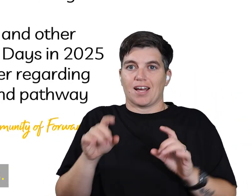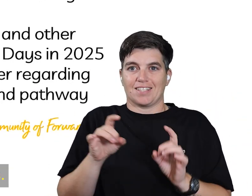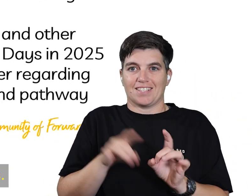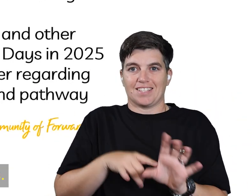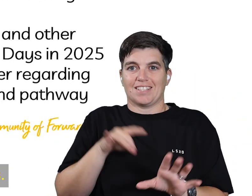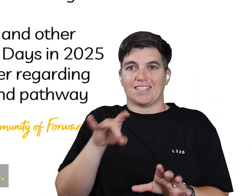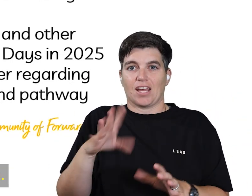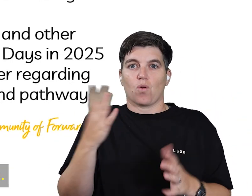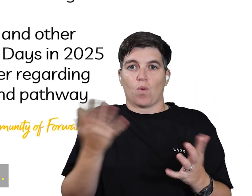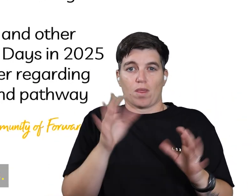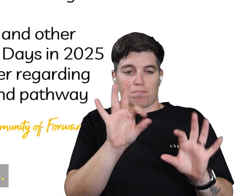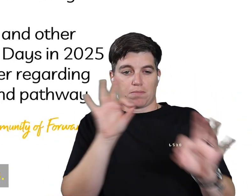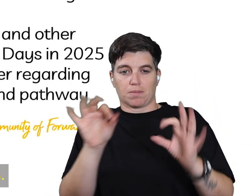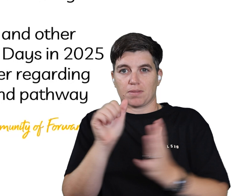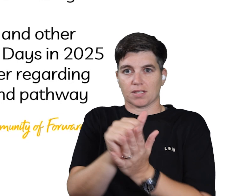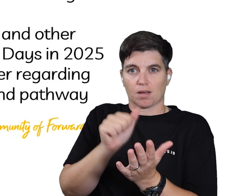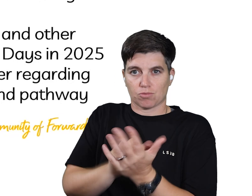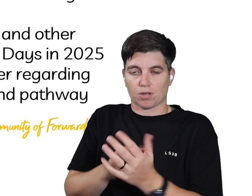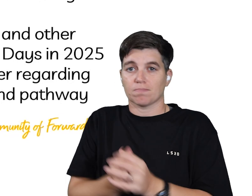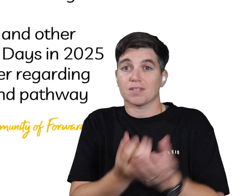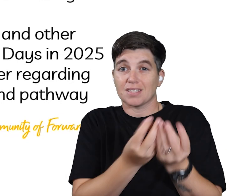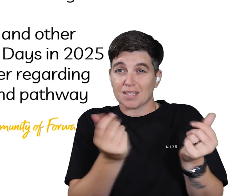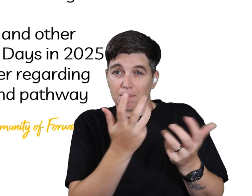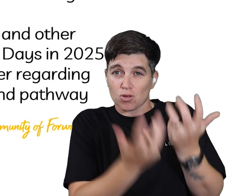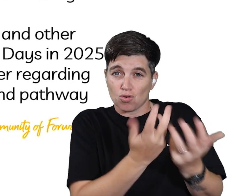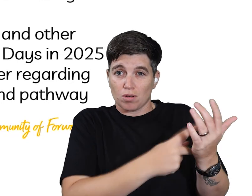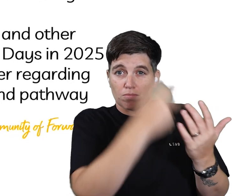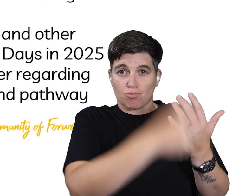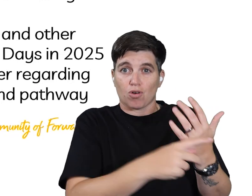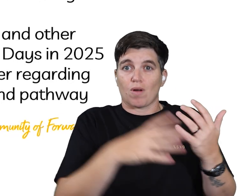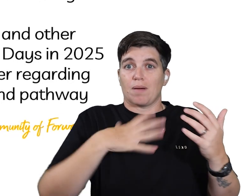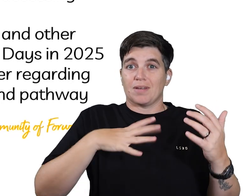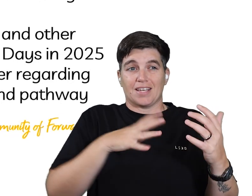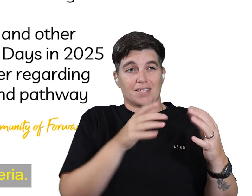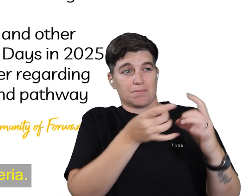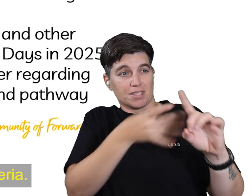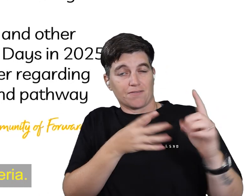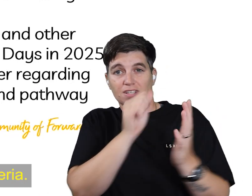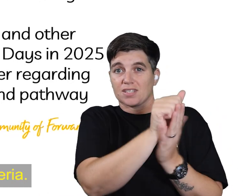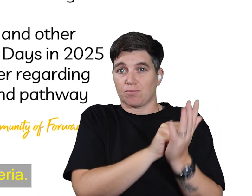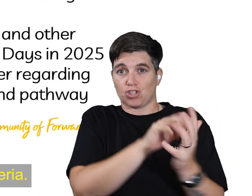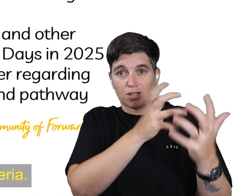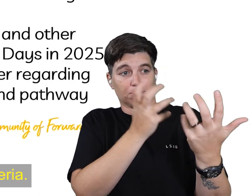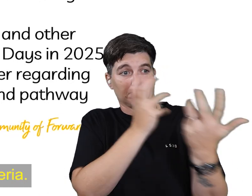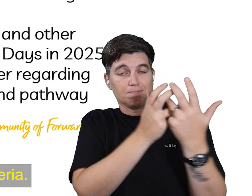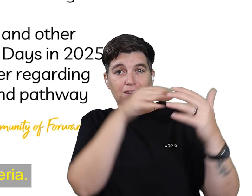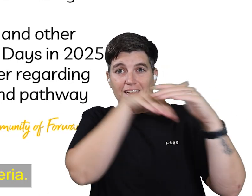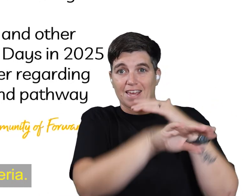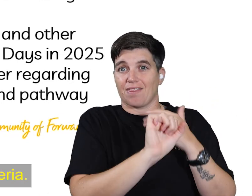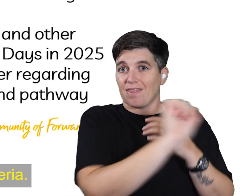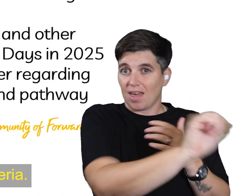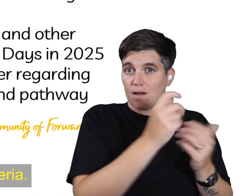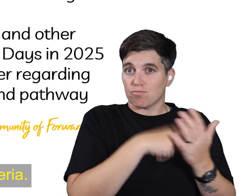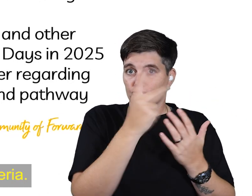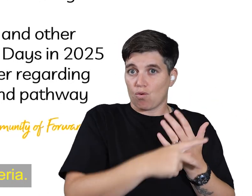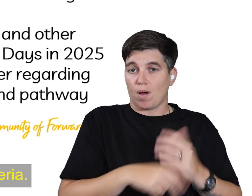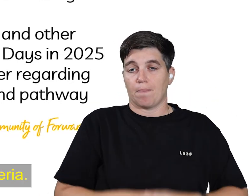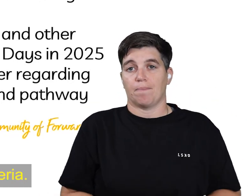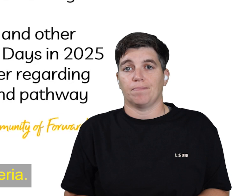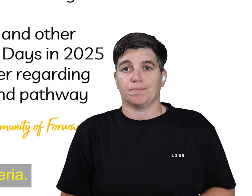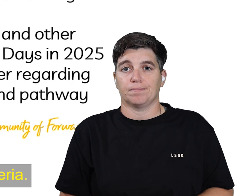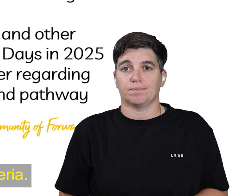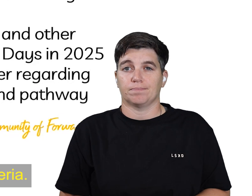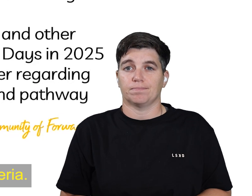make careful subject selections. Some university programs require subject prerequisites to be met as part of the